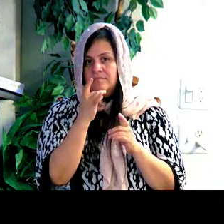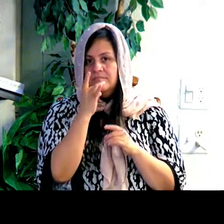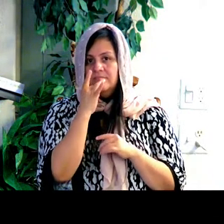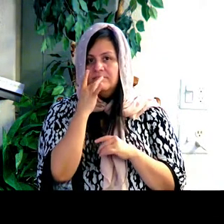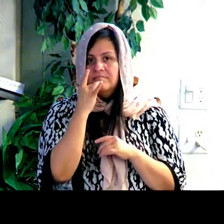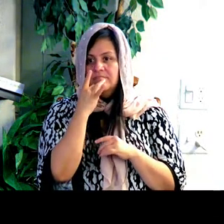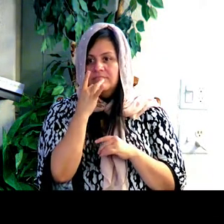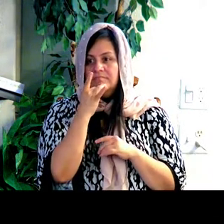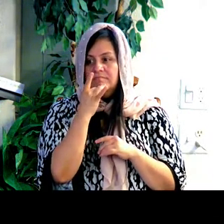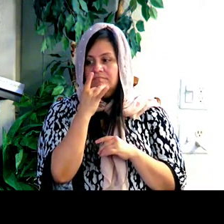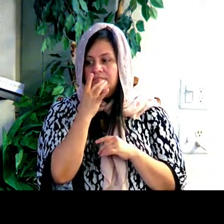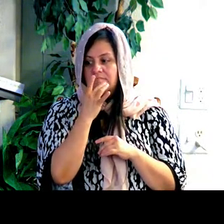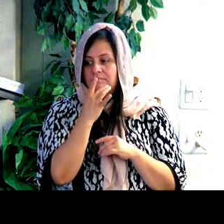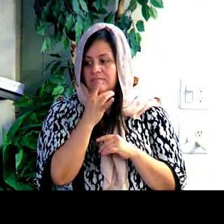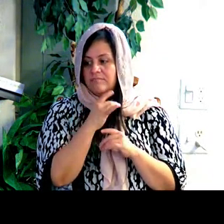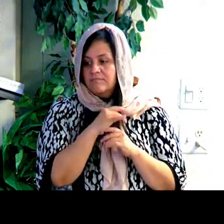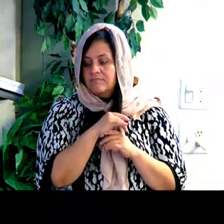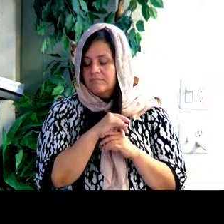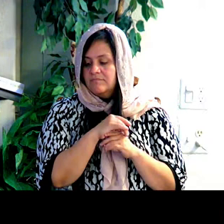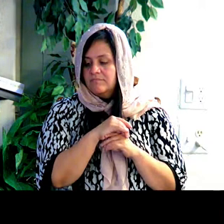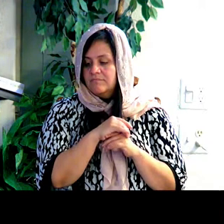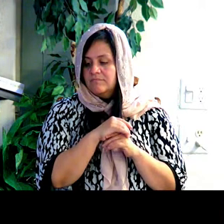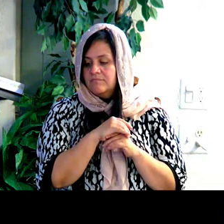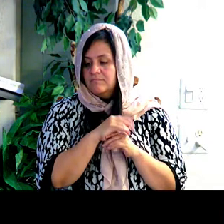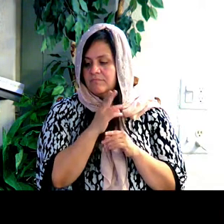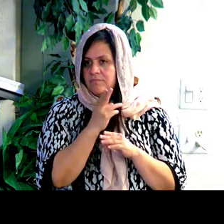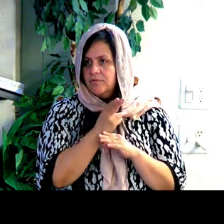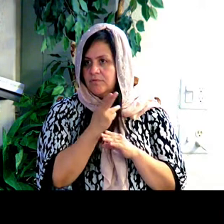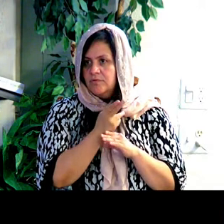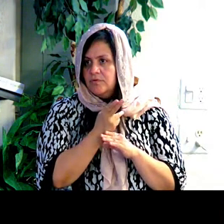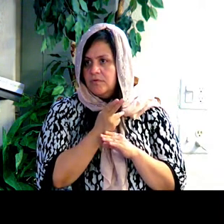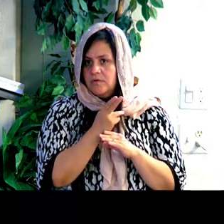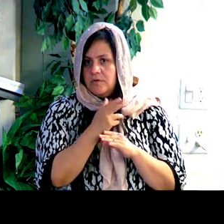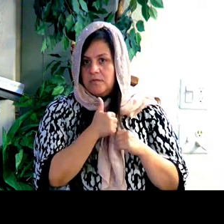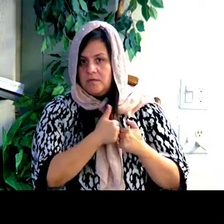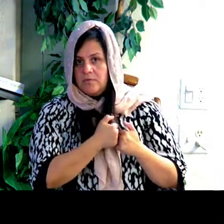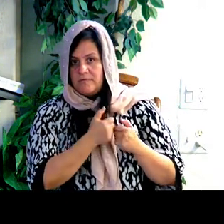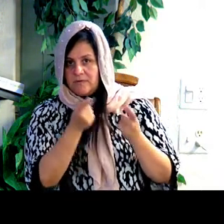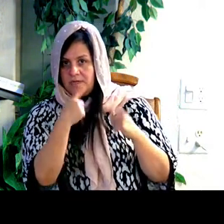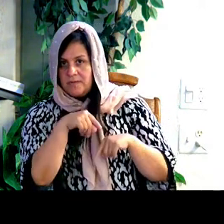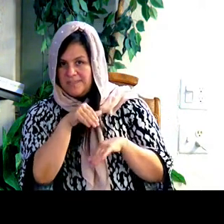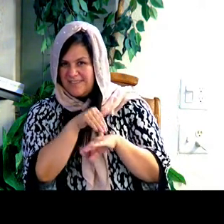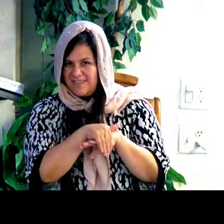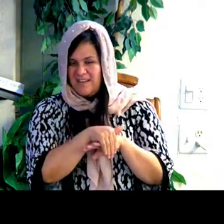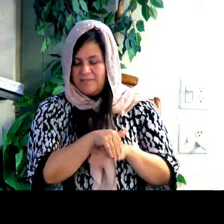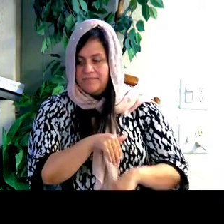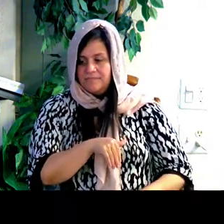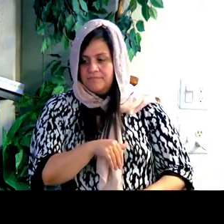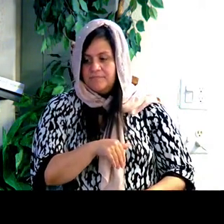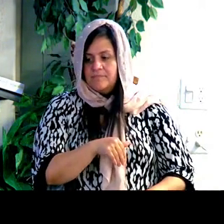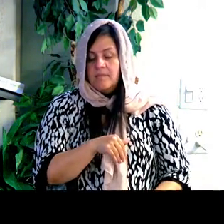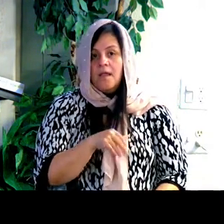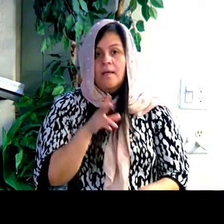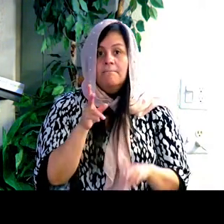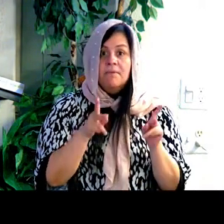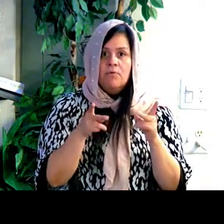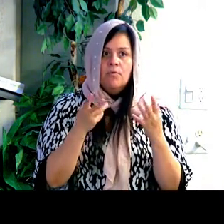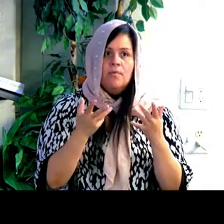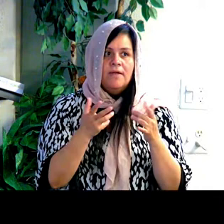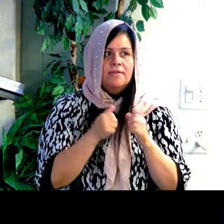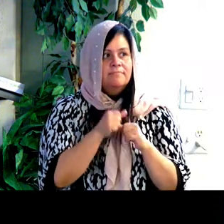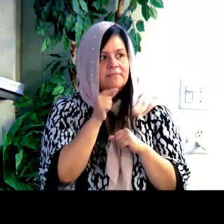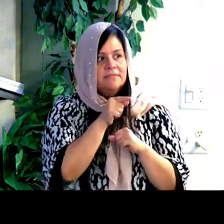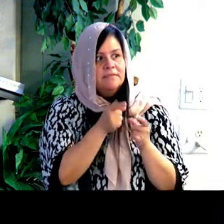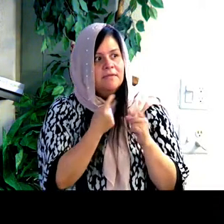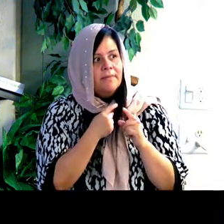Y normalmente el novio pues llegaba por la noche. And the people that were waiting they would say here he comes, right?